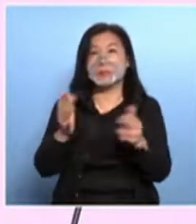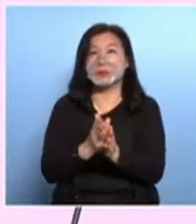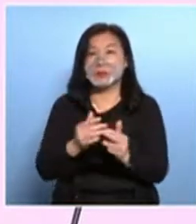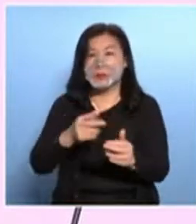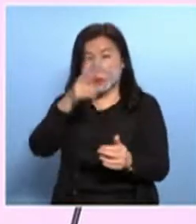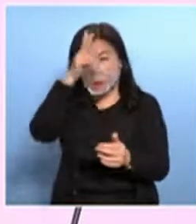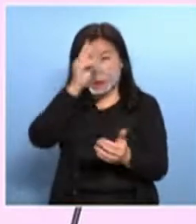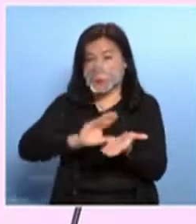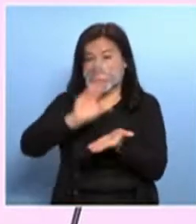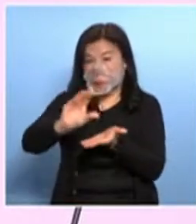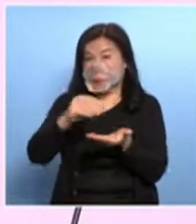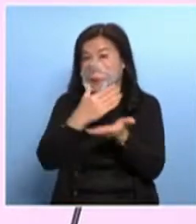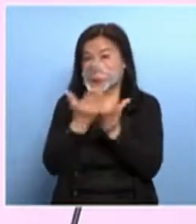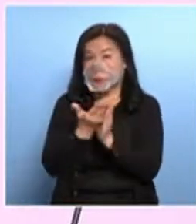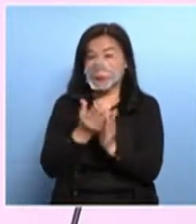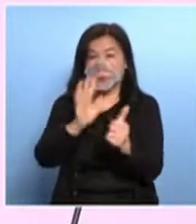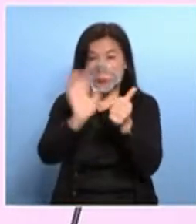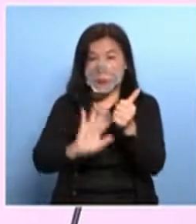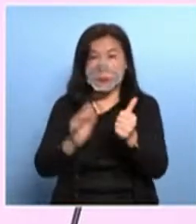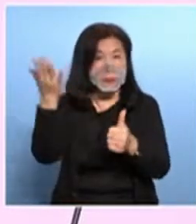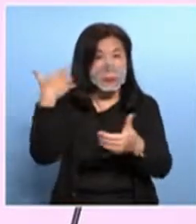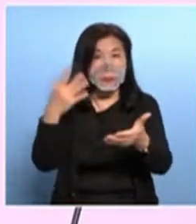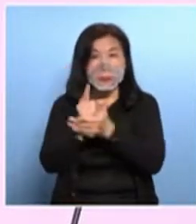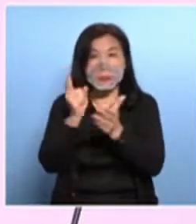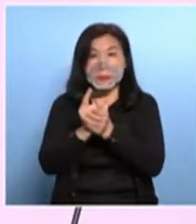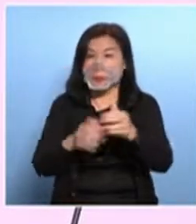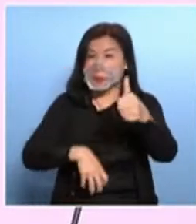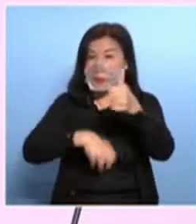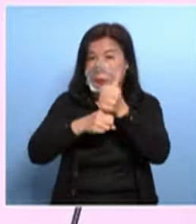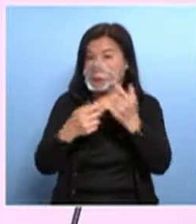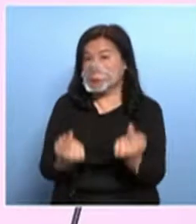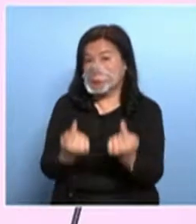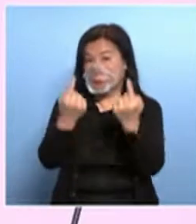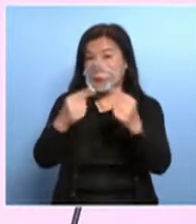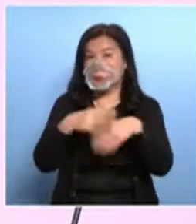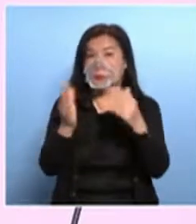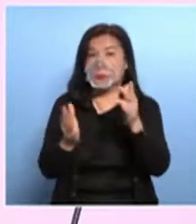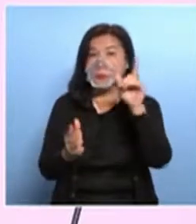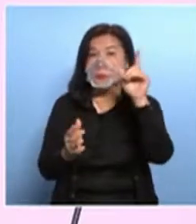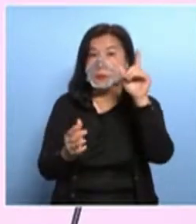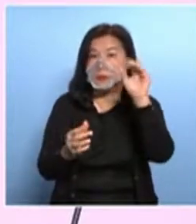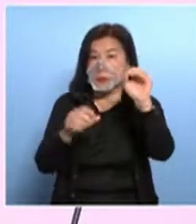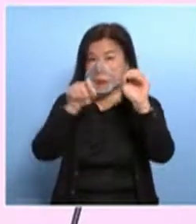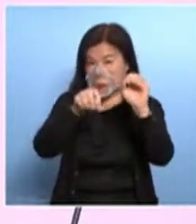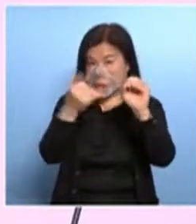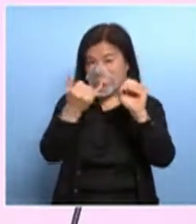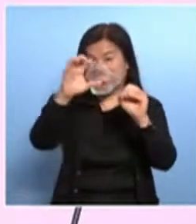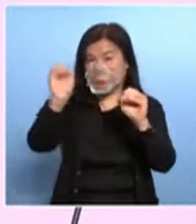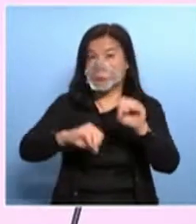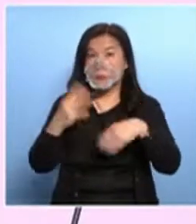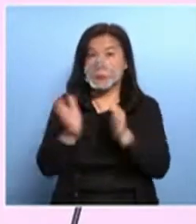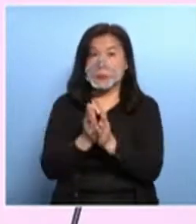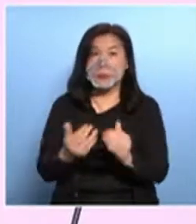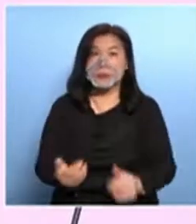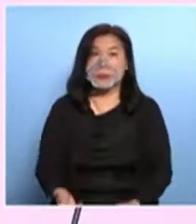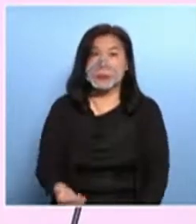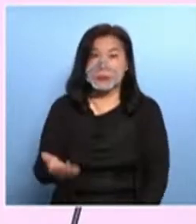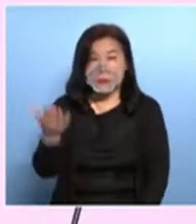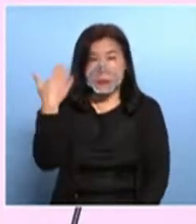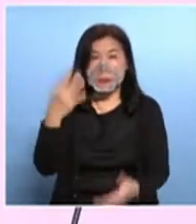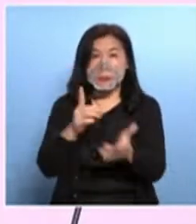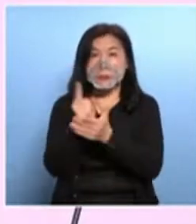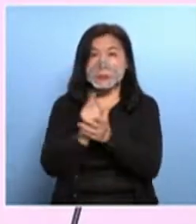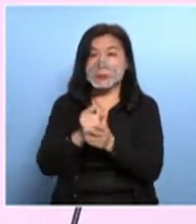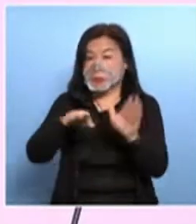mild. Netting out the effect of the government's one-off measures, the underlying inflation rate was 0.6% for last year as a whole,